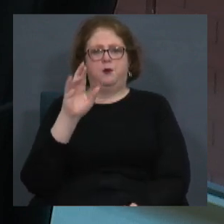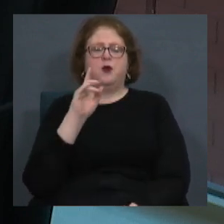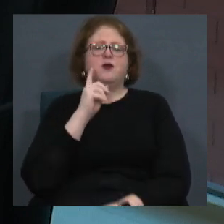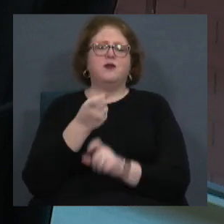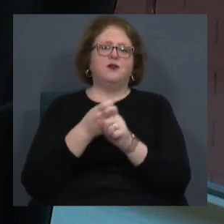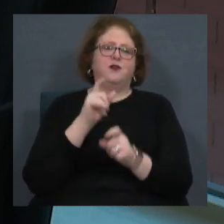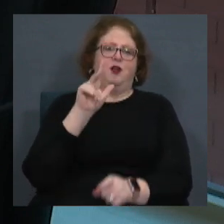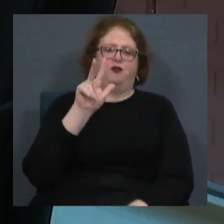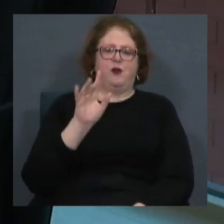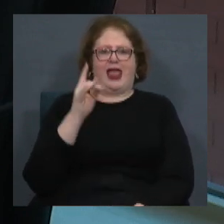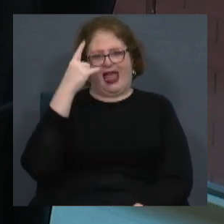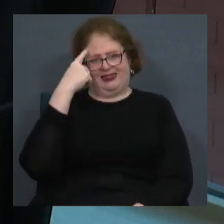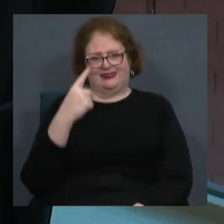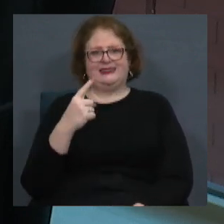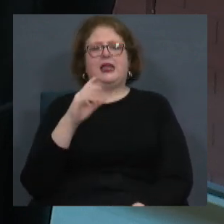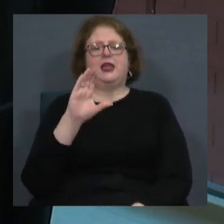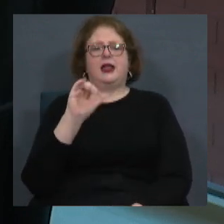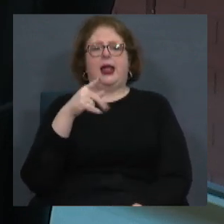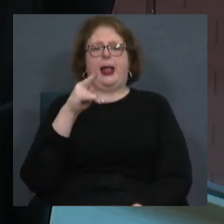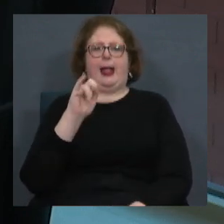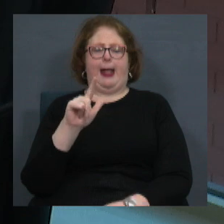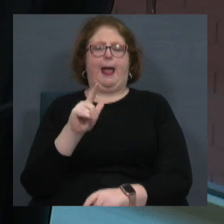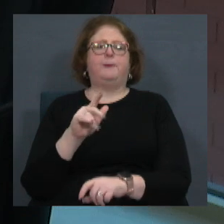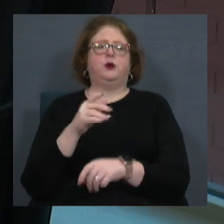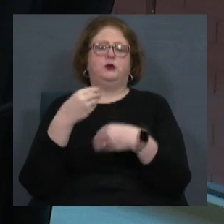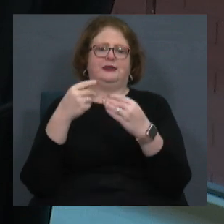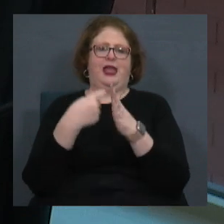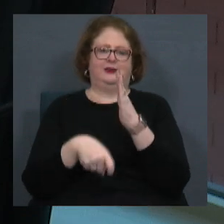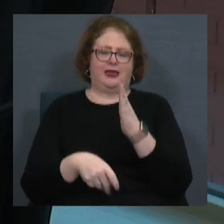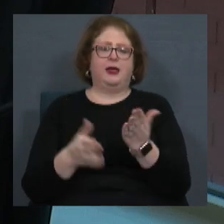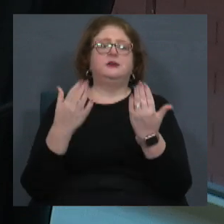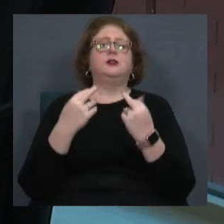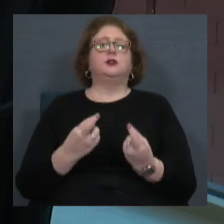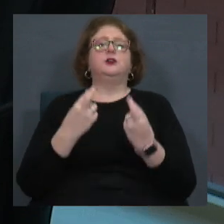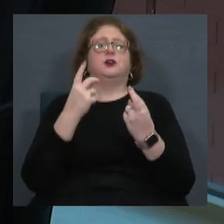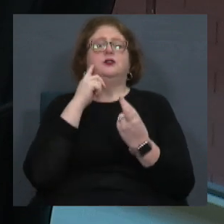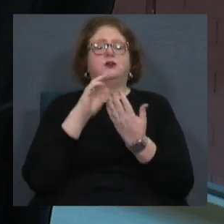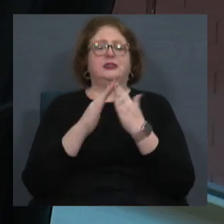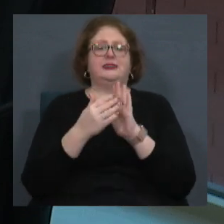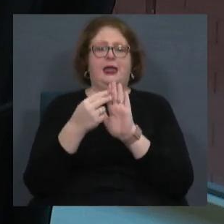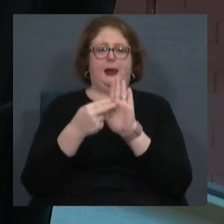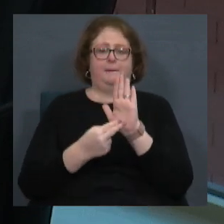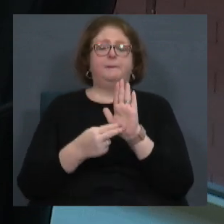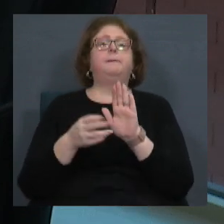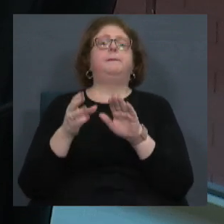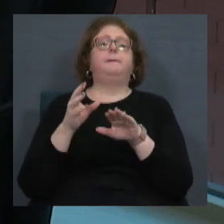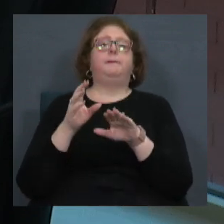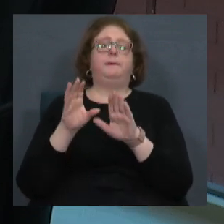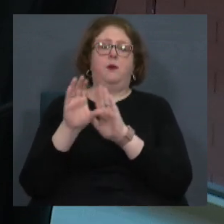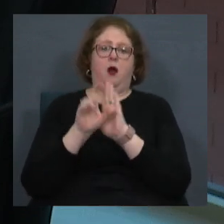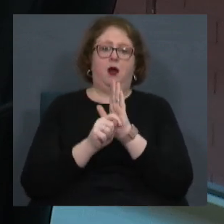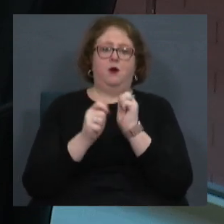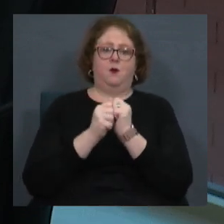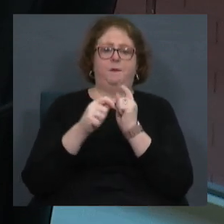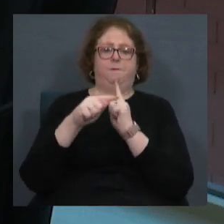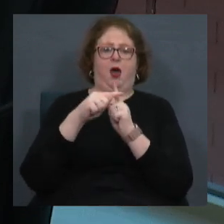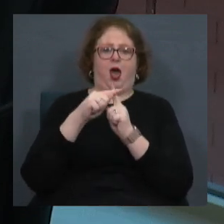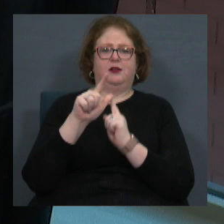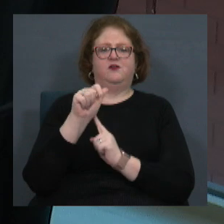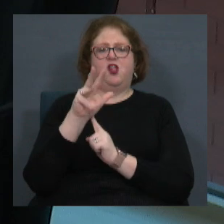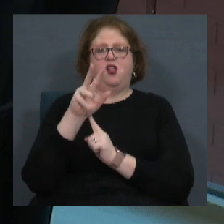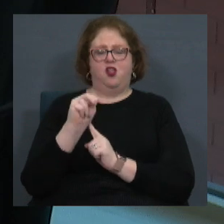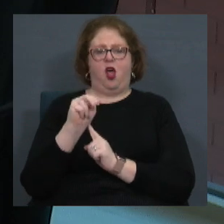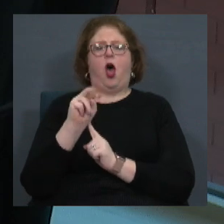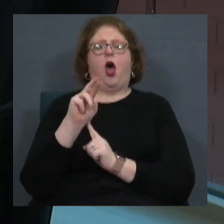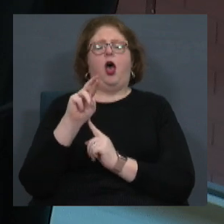capital improvement sales tax. A resolution to authorize the city manager to enter into a contract with Positive Result Lawn Services, Inc. in an amount not